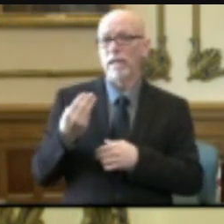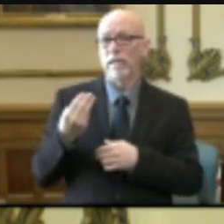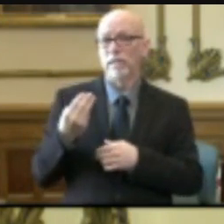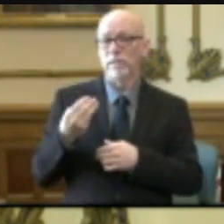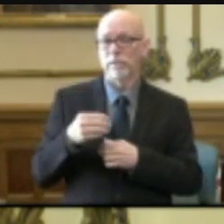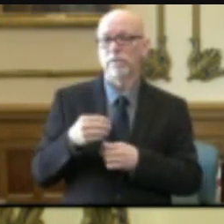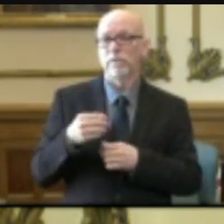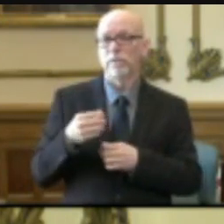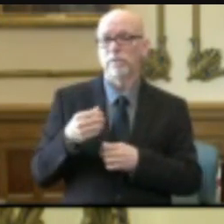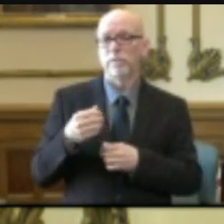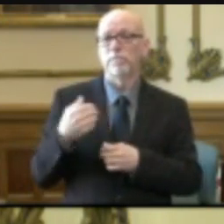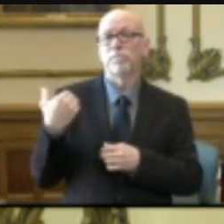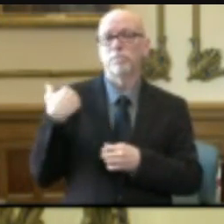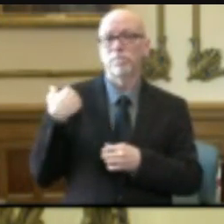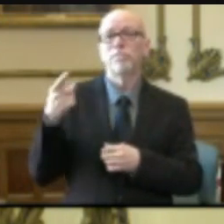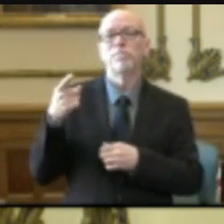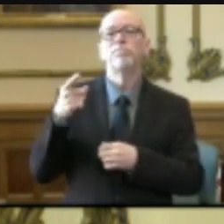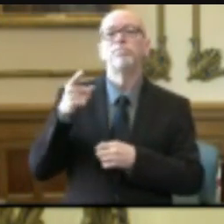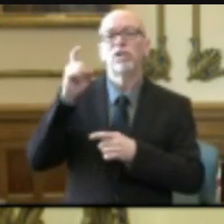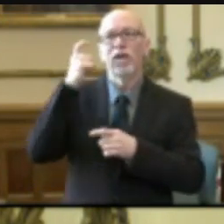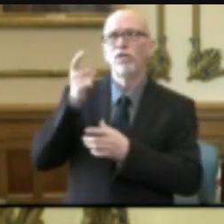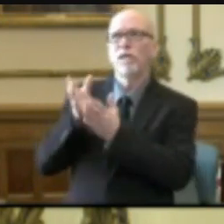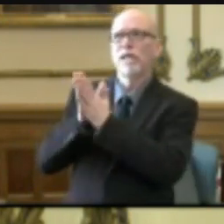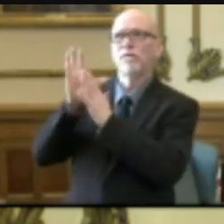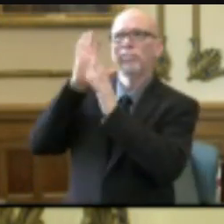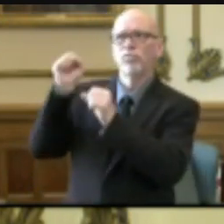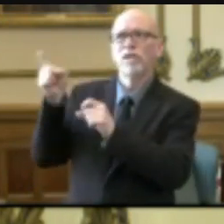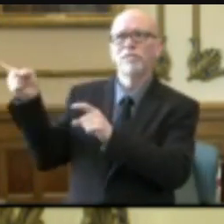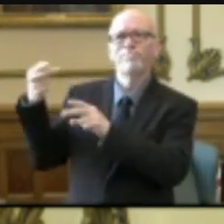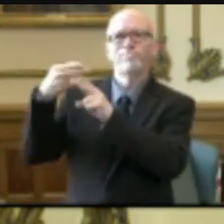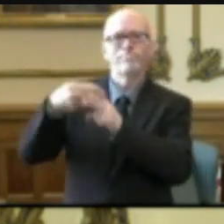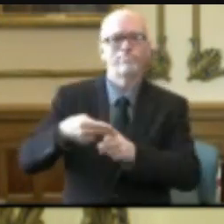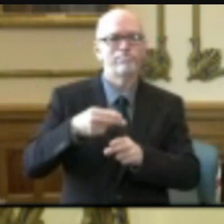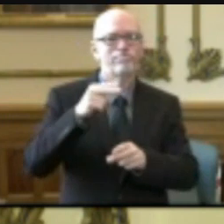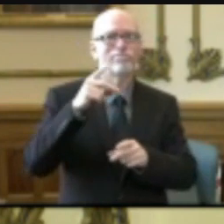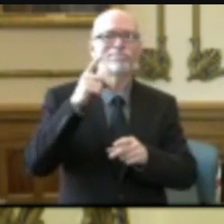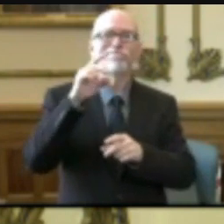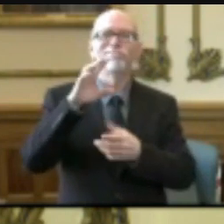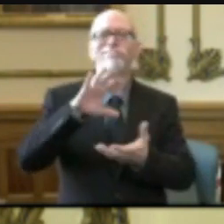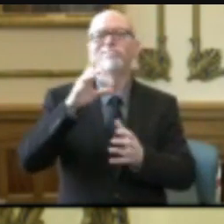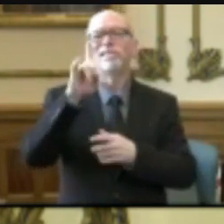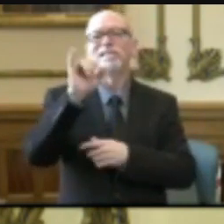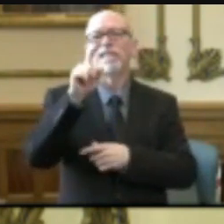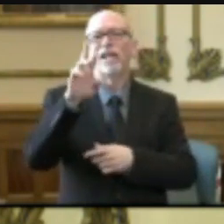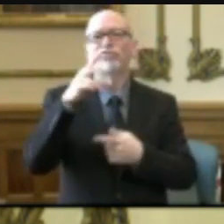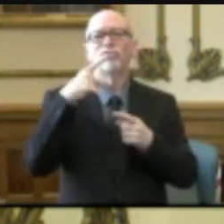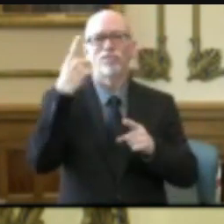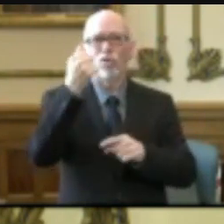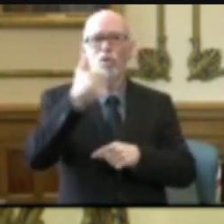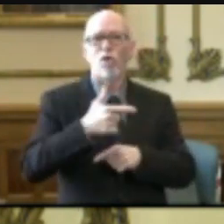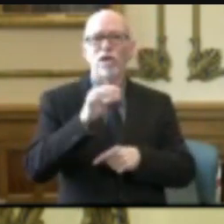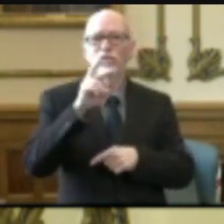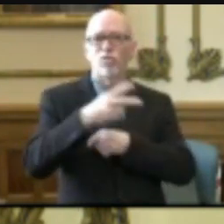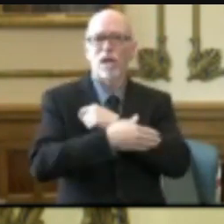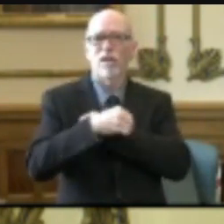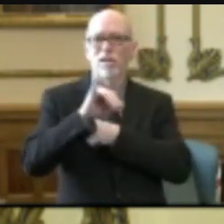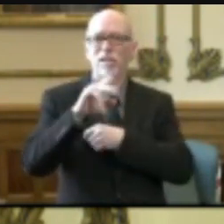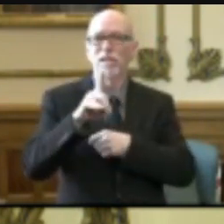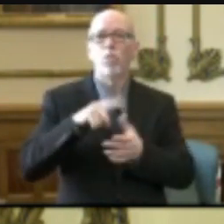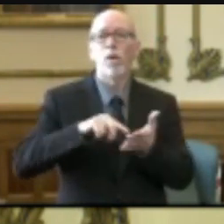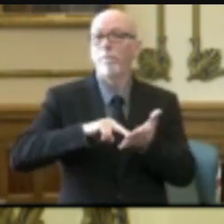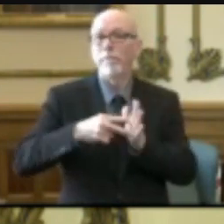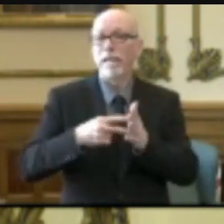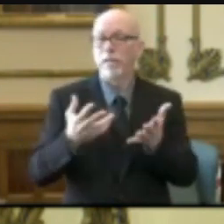Governor requested of the President to make the disaster declaration for all 92 counties. And basically what that amounts